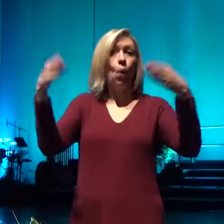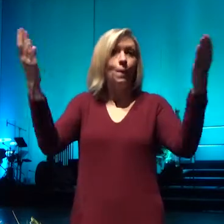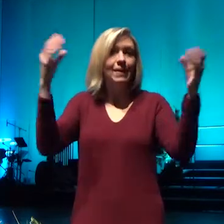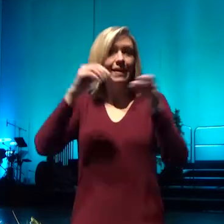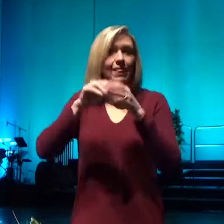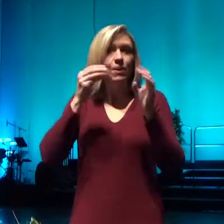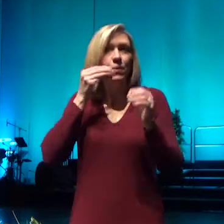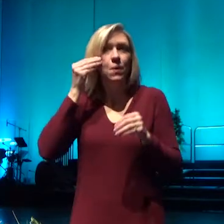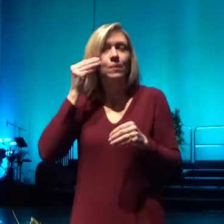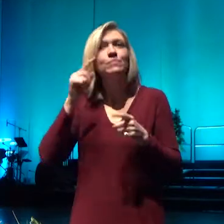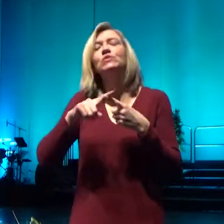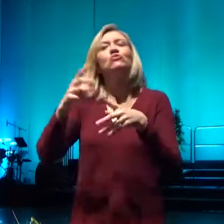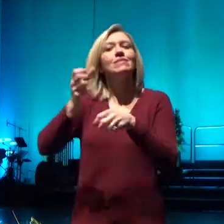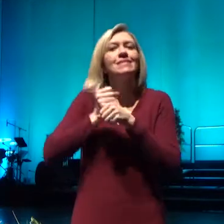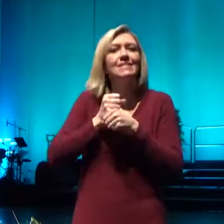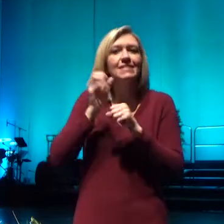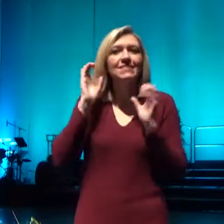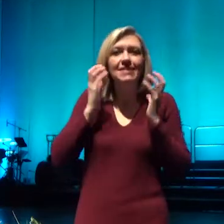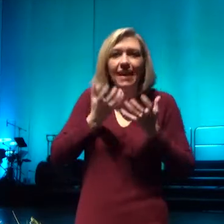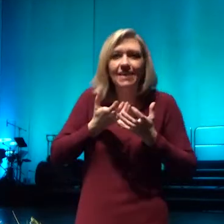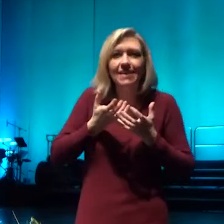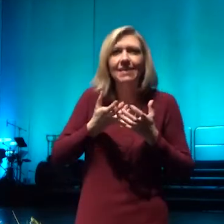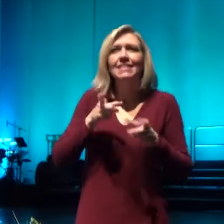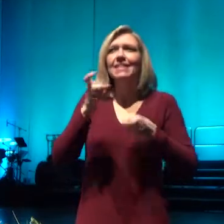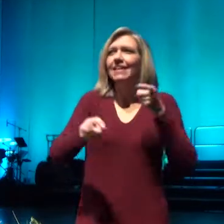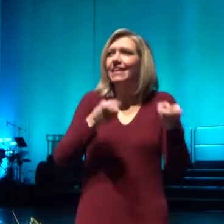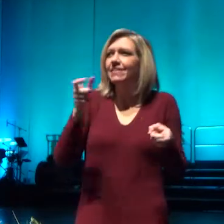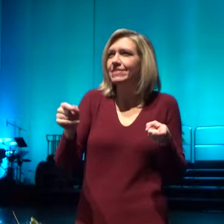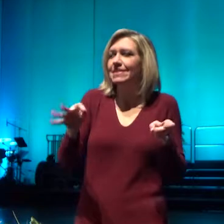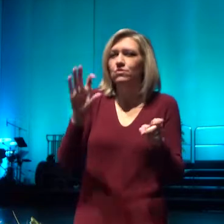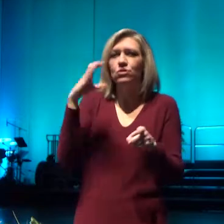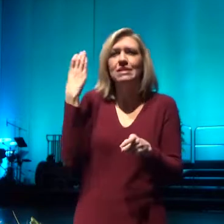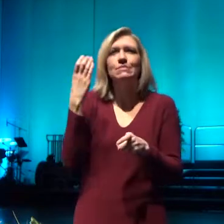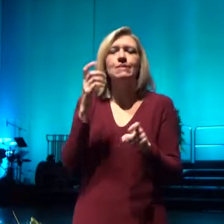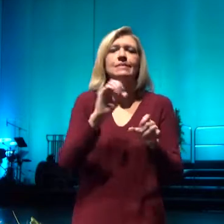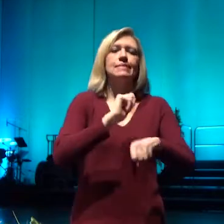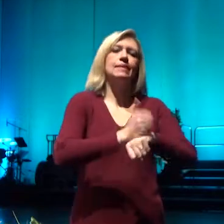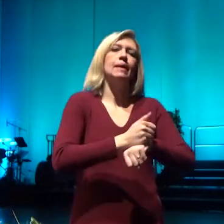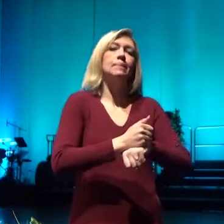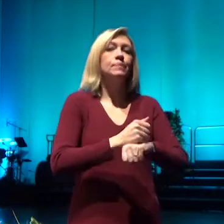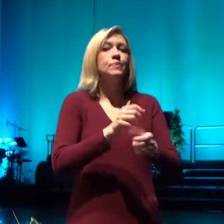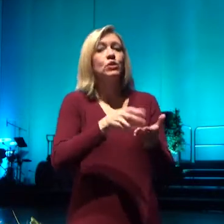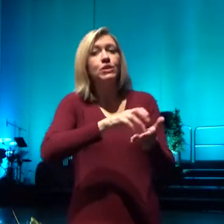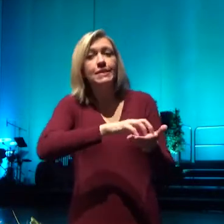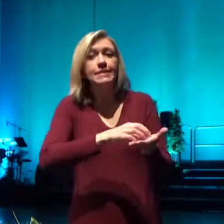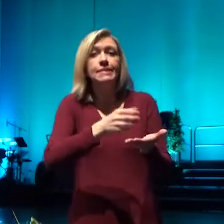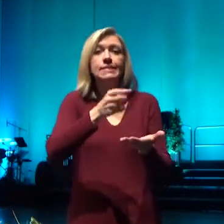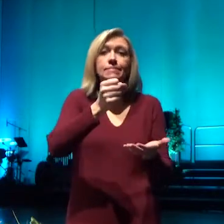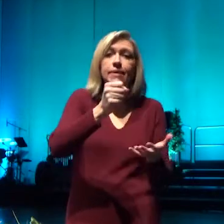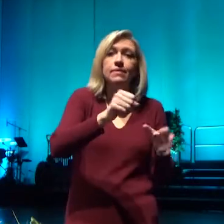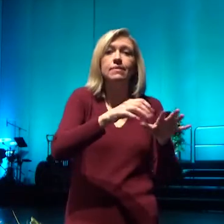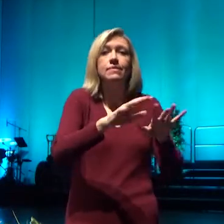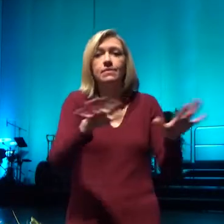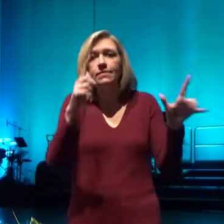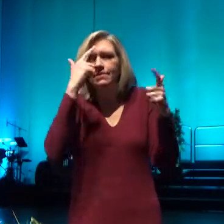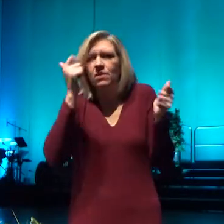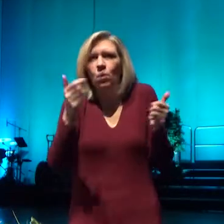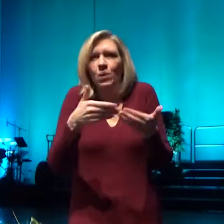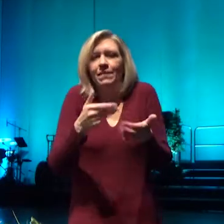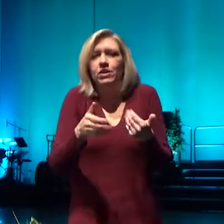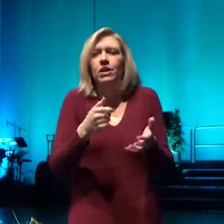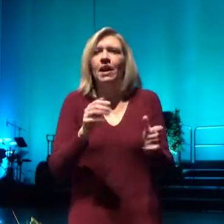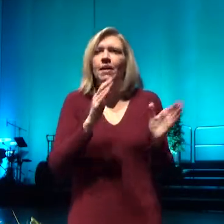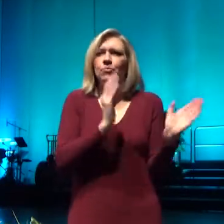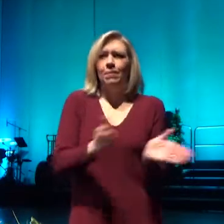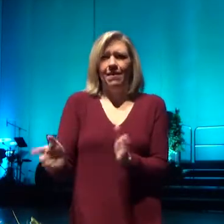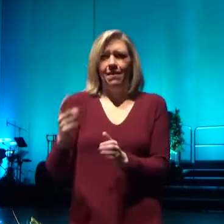Santa Claus or the gifts of Christmas? What does it mean to put out those milk and cookies or whatever it is to create that ritual and preparing for the gift